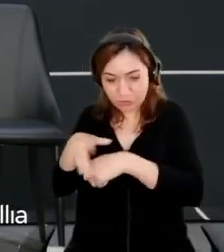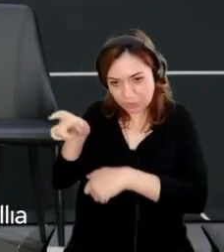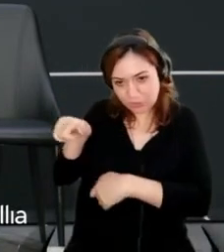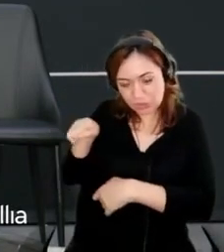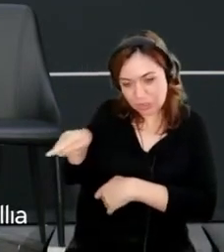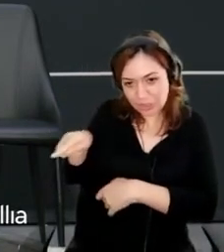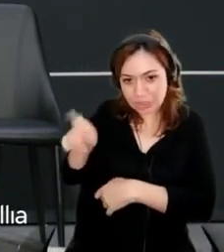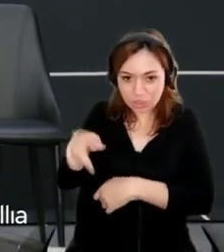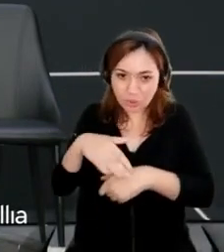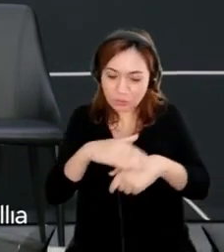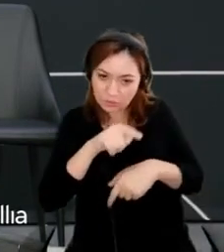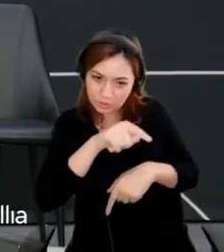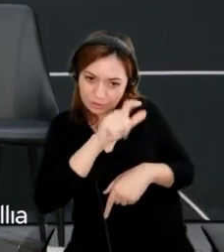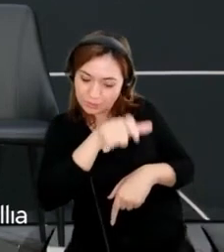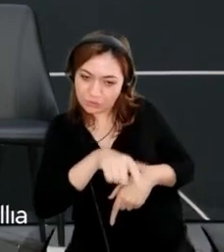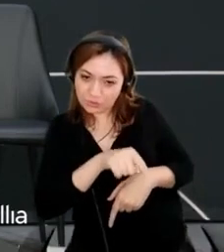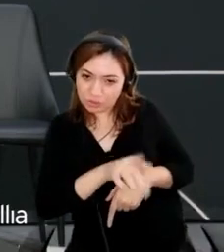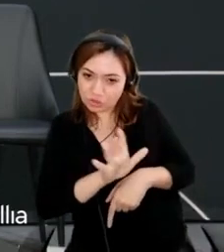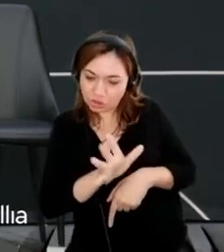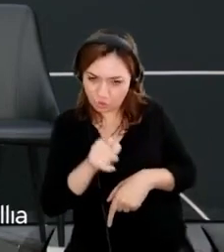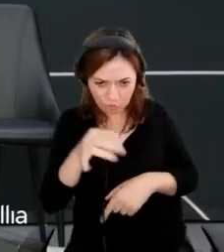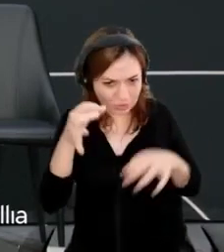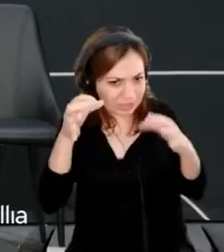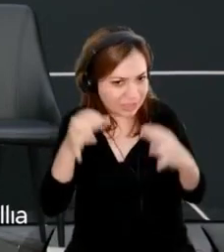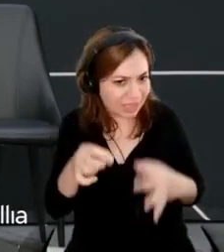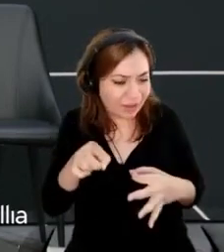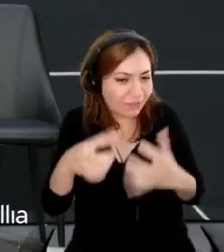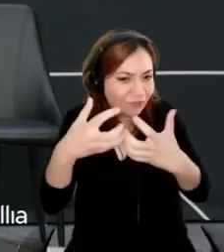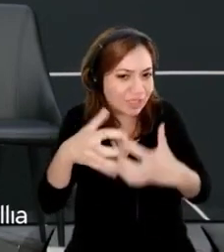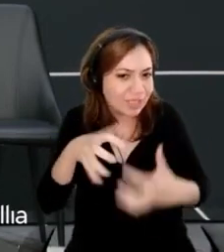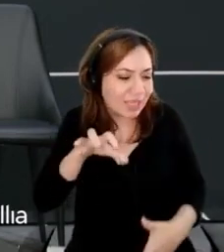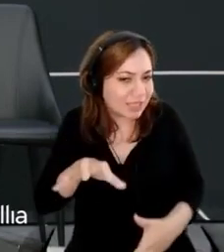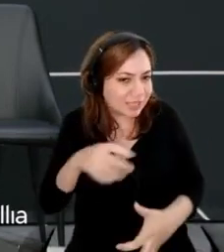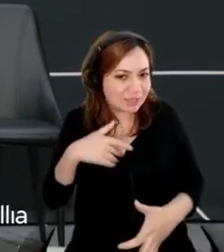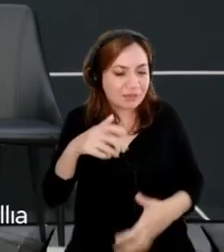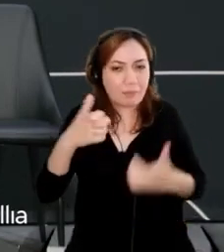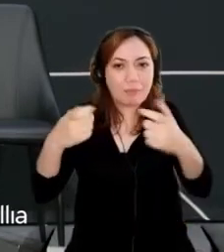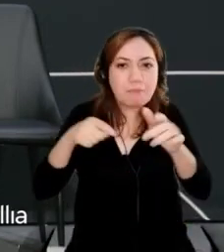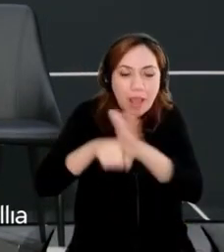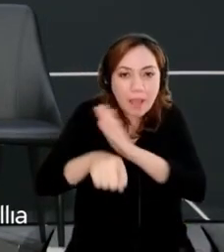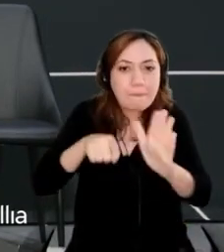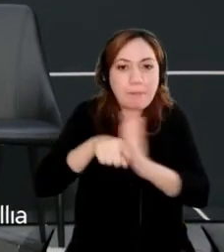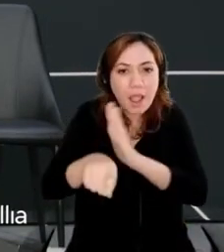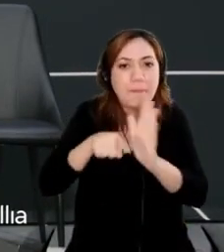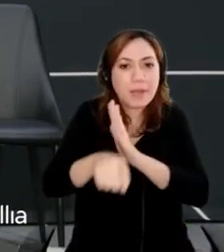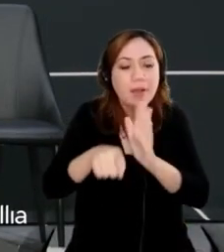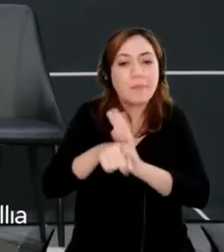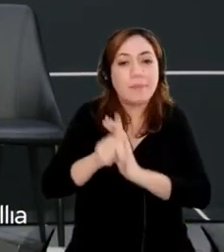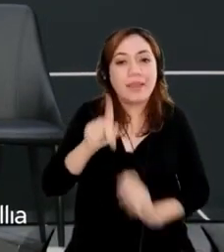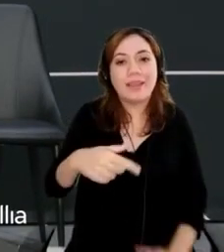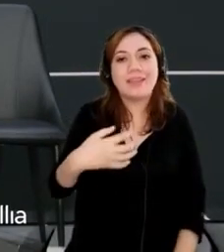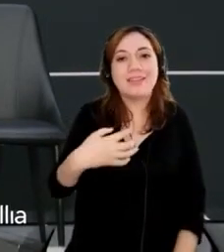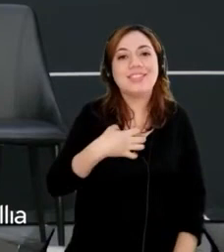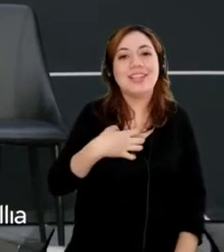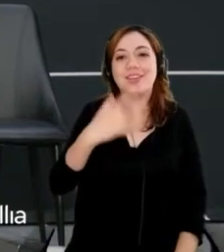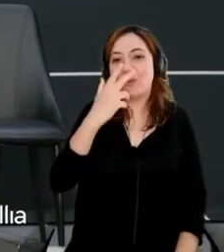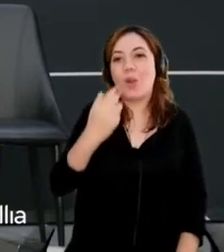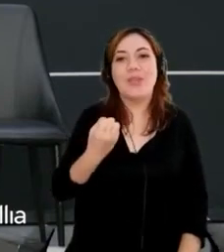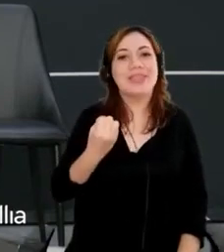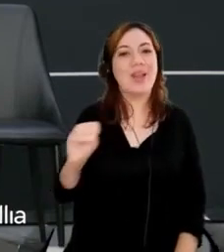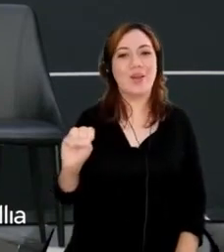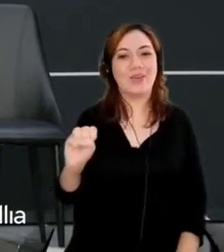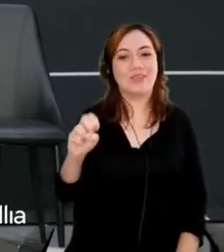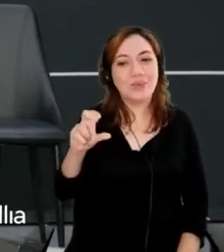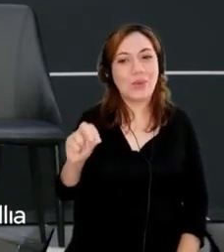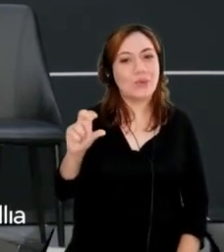this other person? Are you sure that this is going to work? And this, you know, basically, it's a negative response to innovative